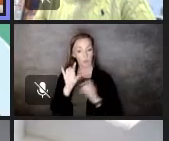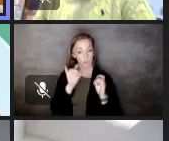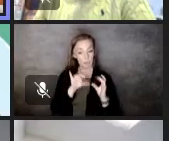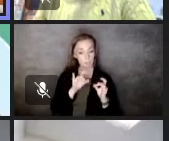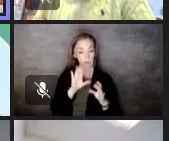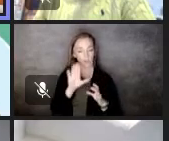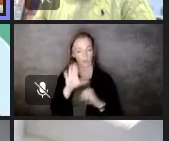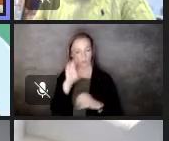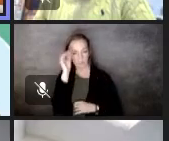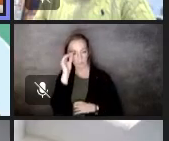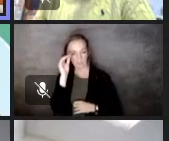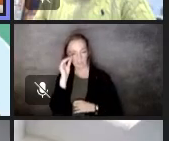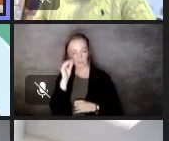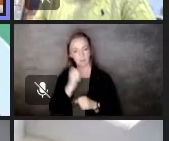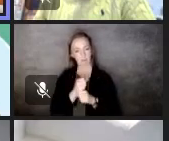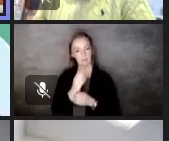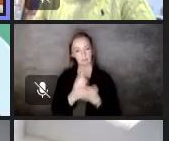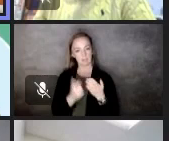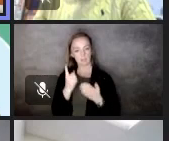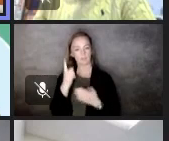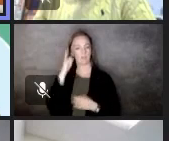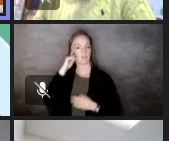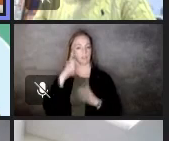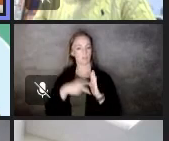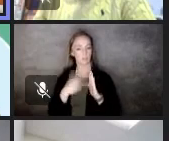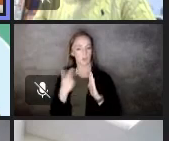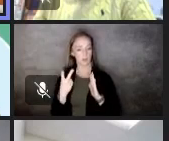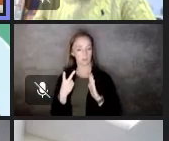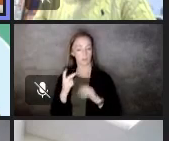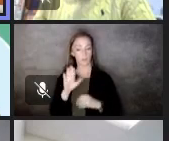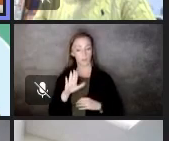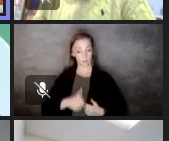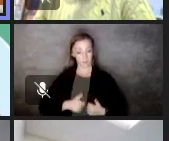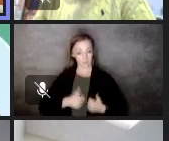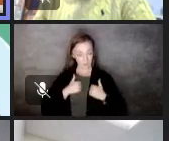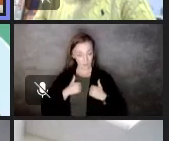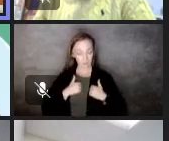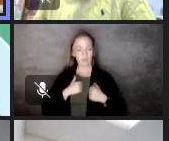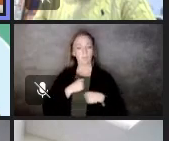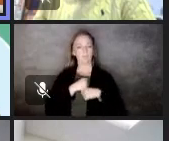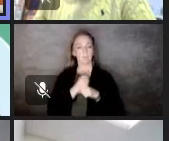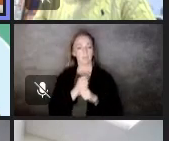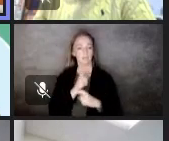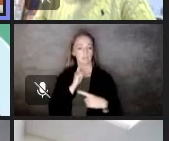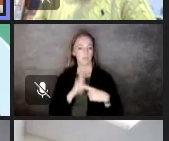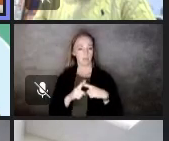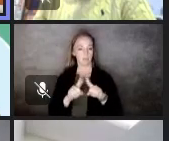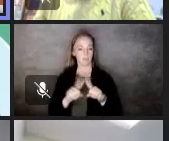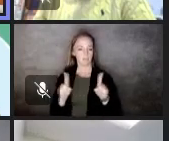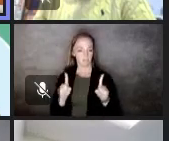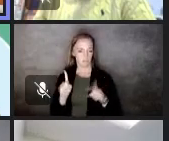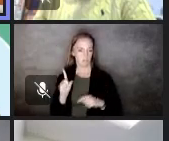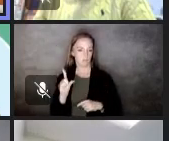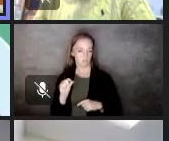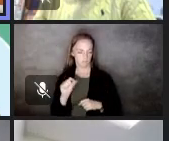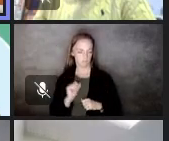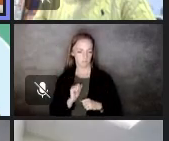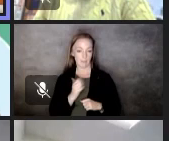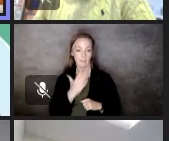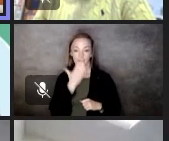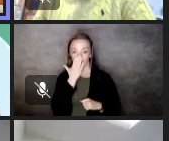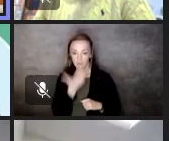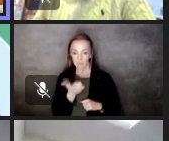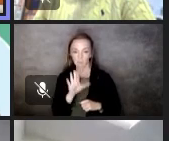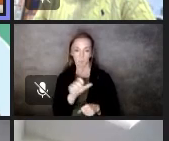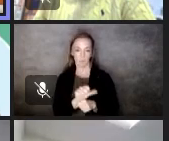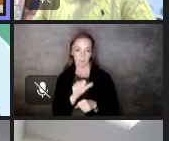twice. Your existence makes a positive difference. Thank you for what you do.